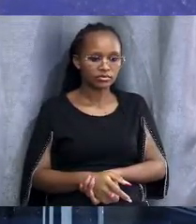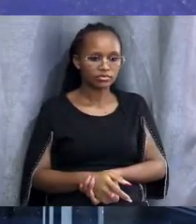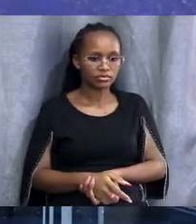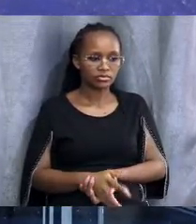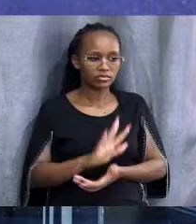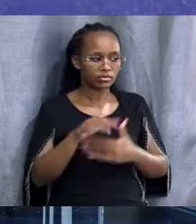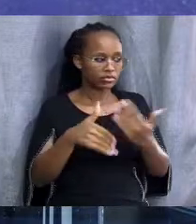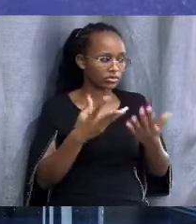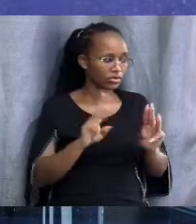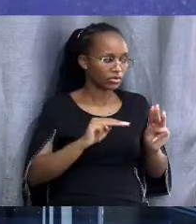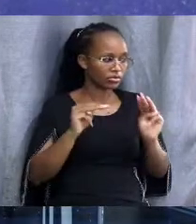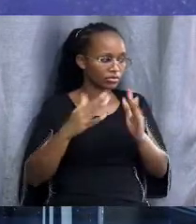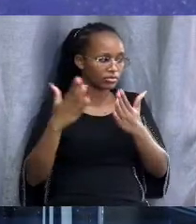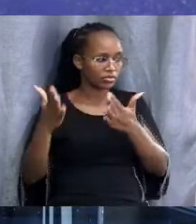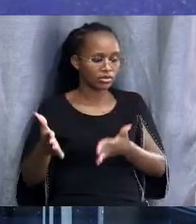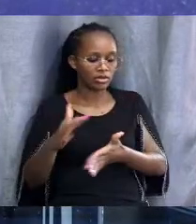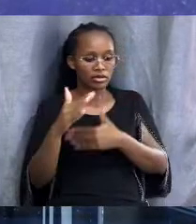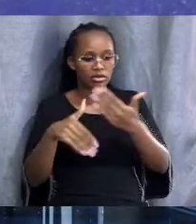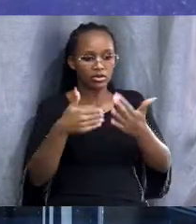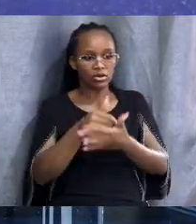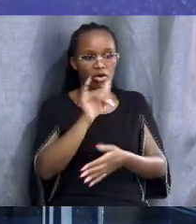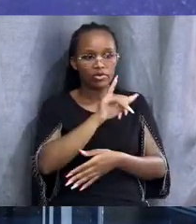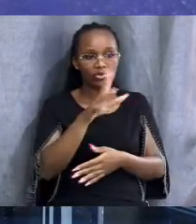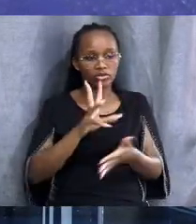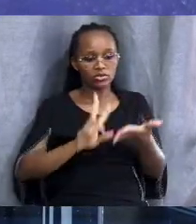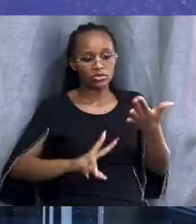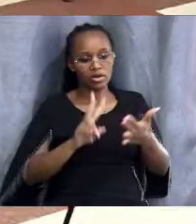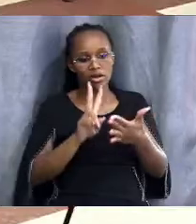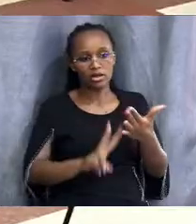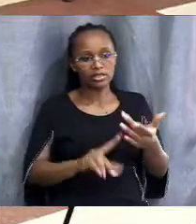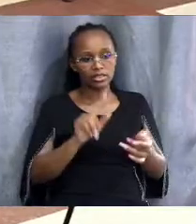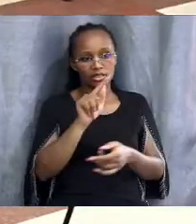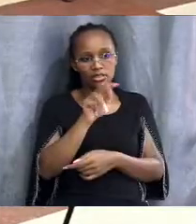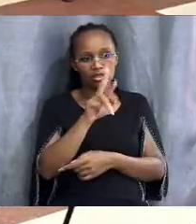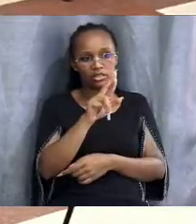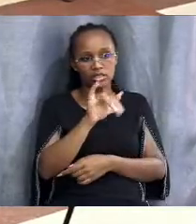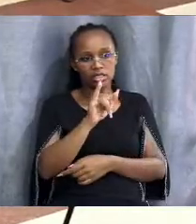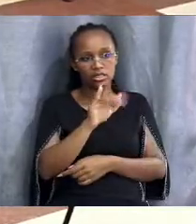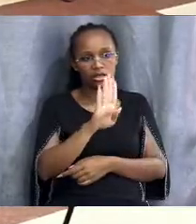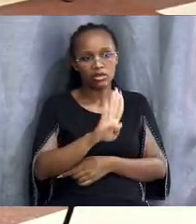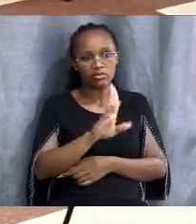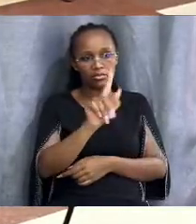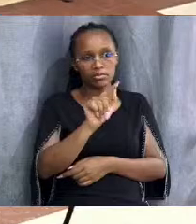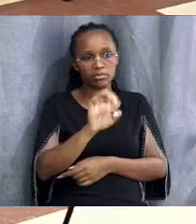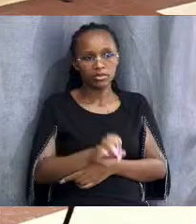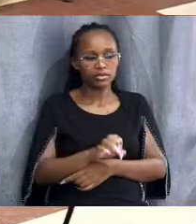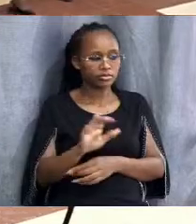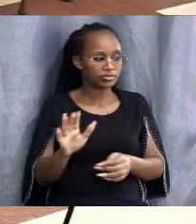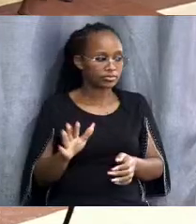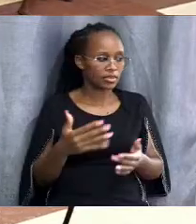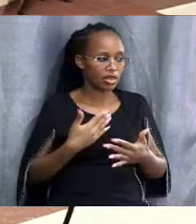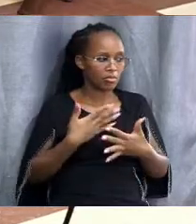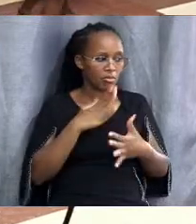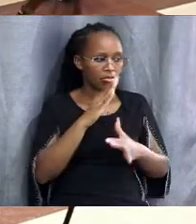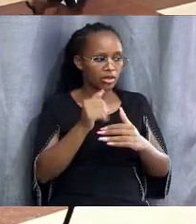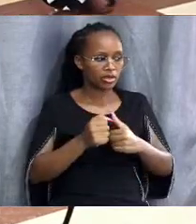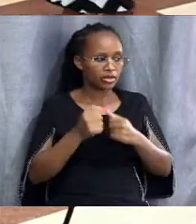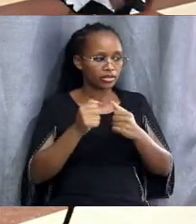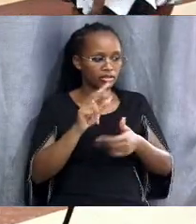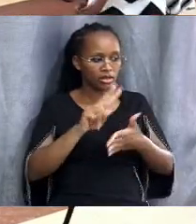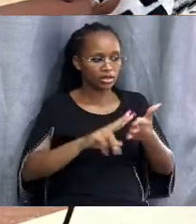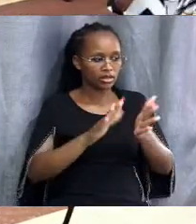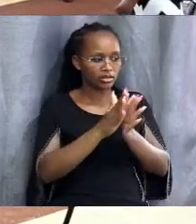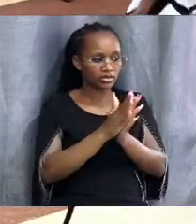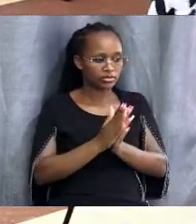Iduo the two mire, aria wale wote wanasoma, the tributes, mujipe moyo, tuende pale,